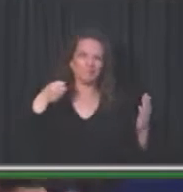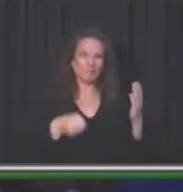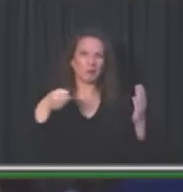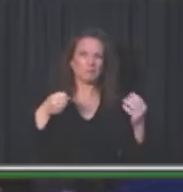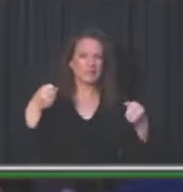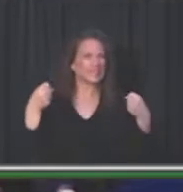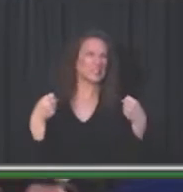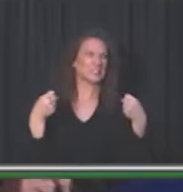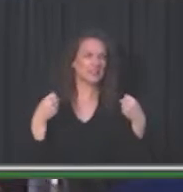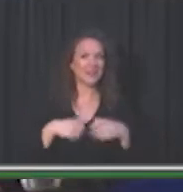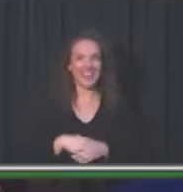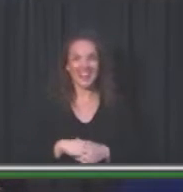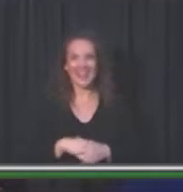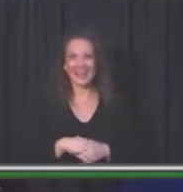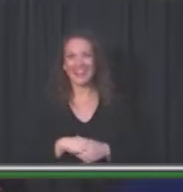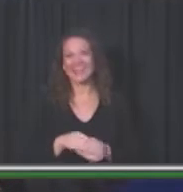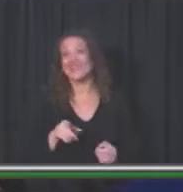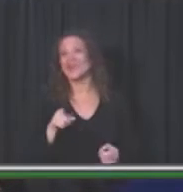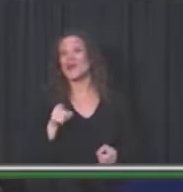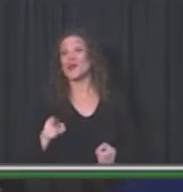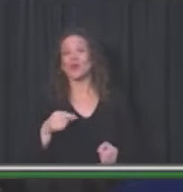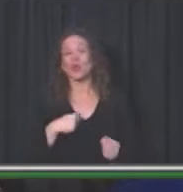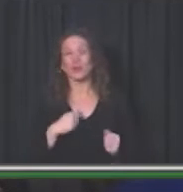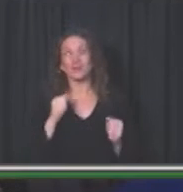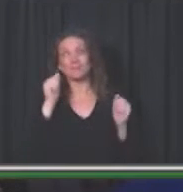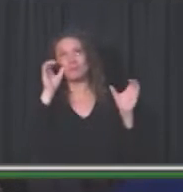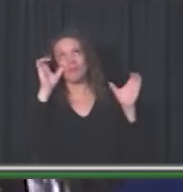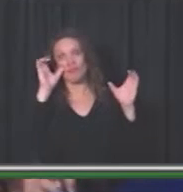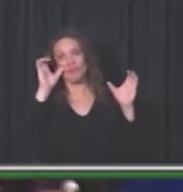They made you stay up late at night.